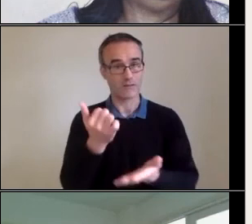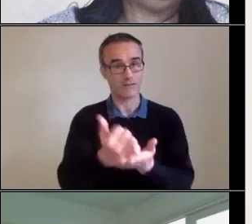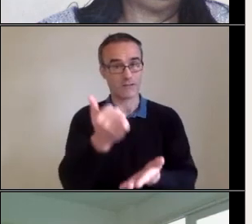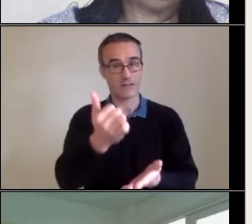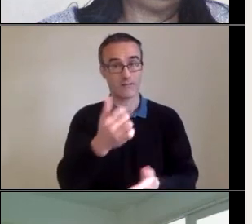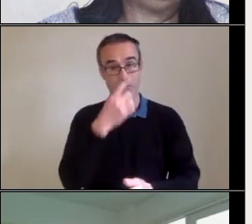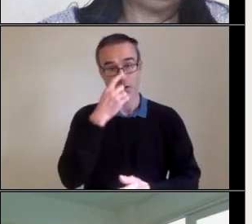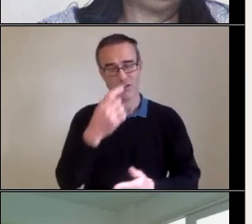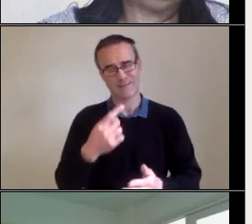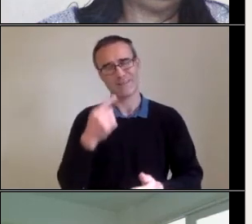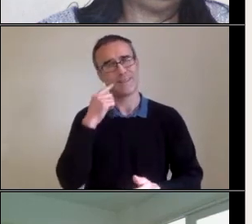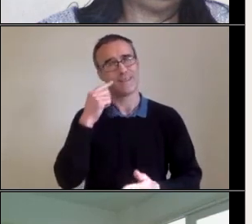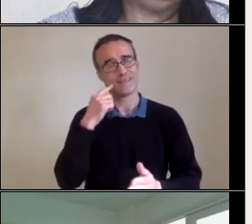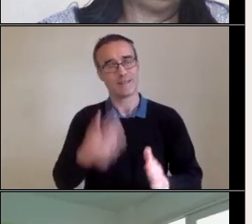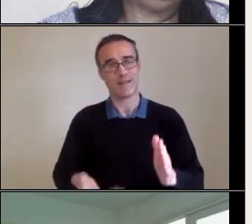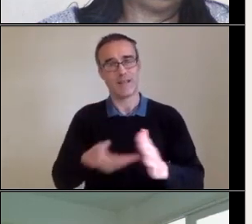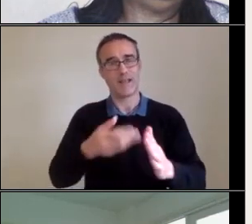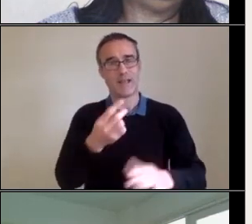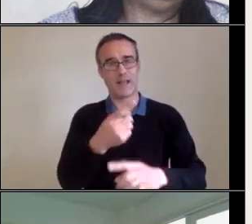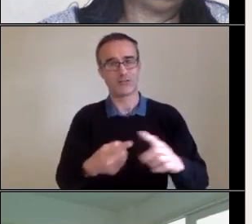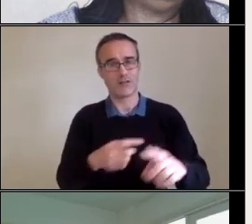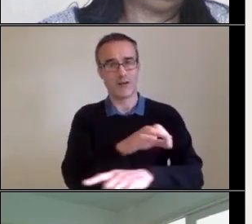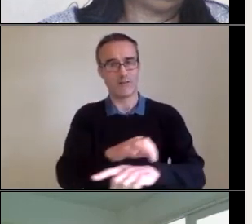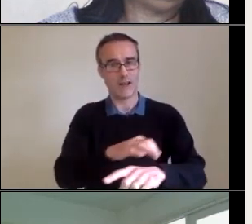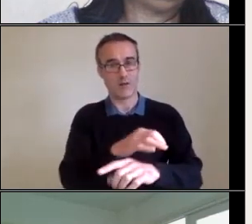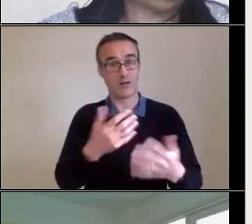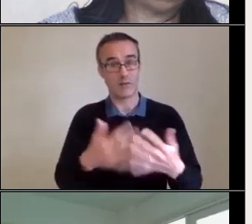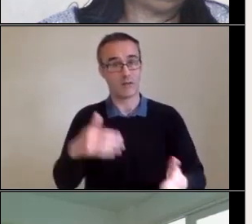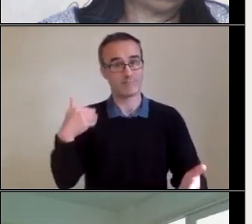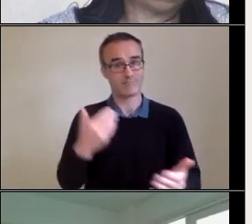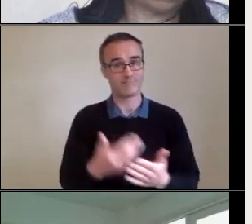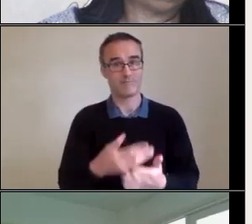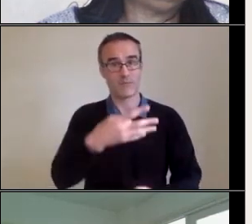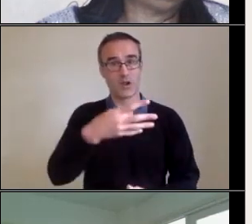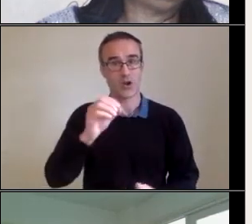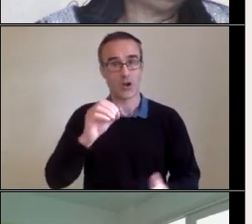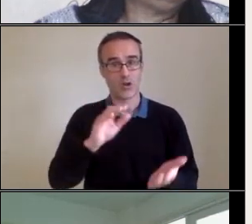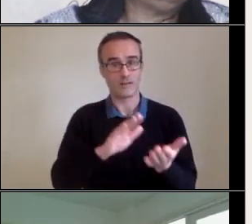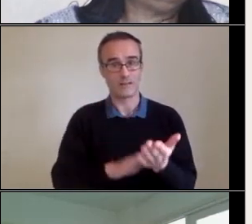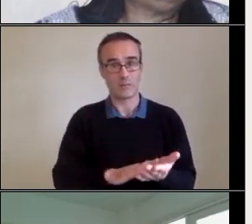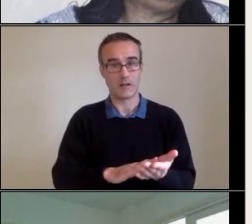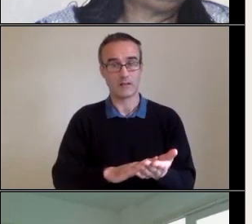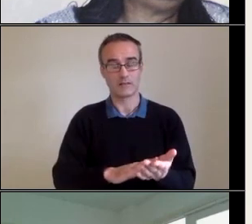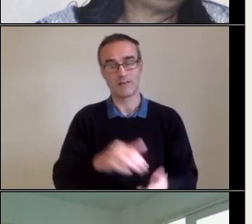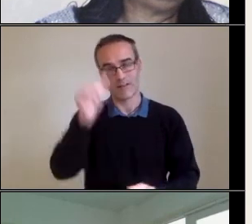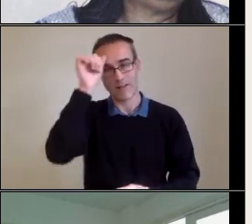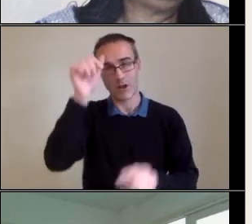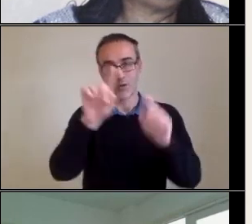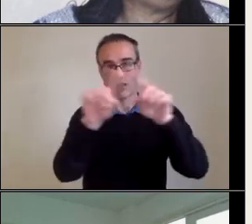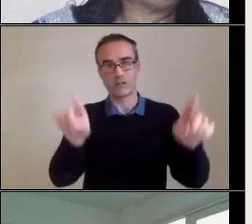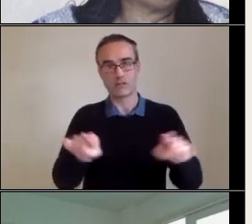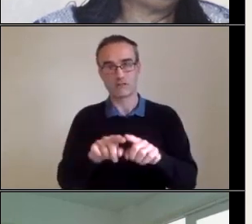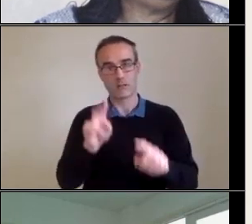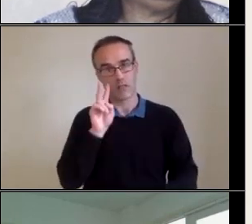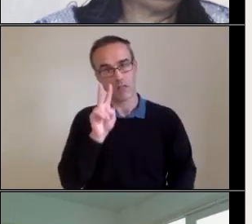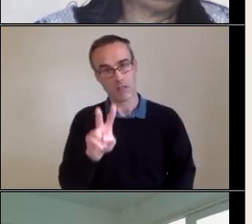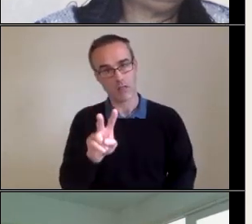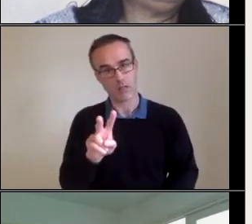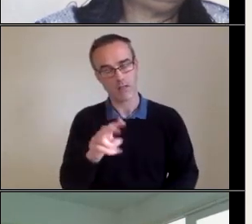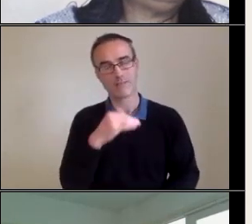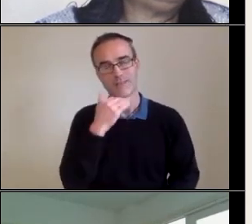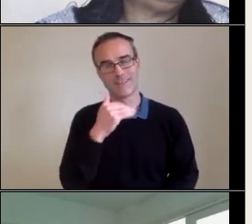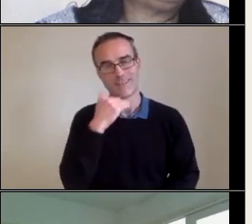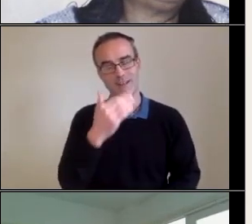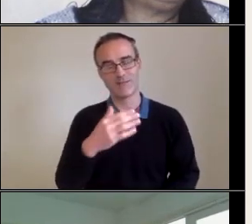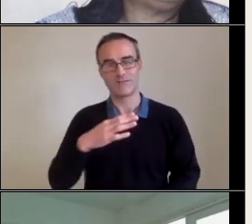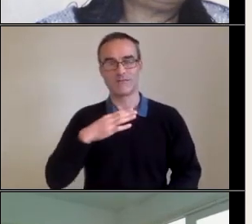another half hour, but we've already done 90 minutes, and 90 minutes sat in front of a webinar screen is probably enough for everybody. We should all stretch our legs.